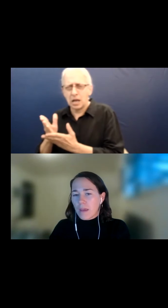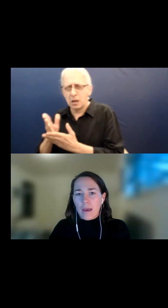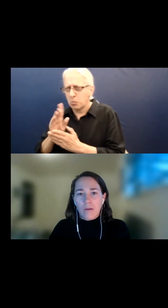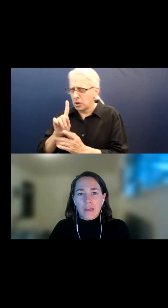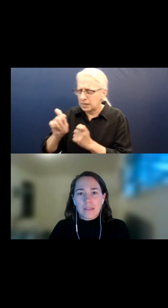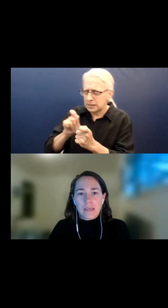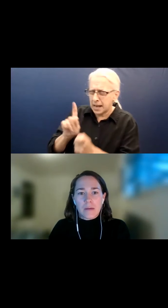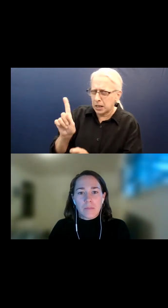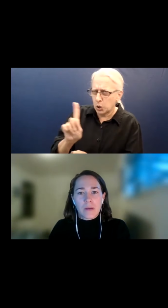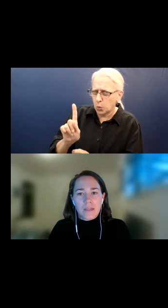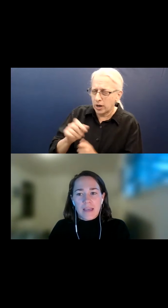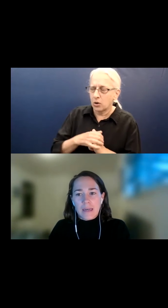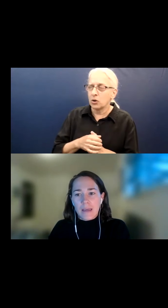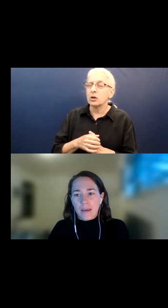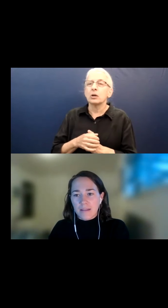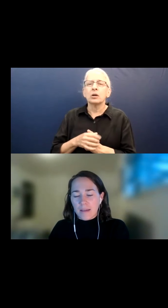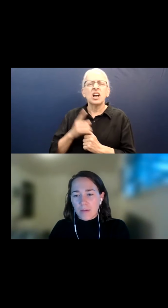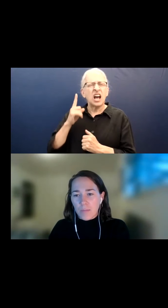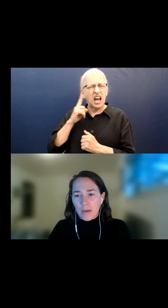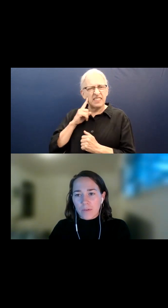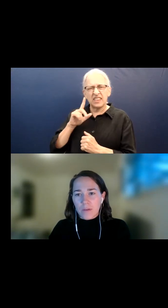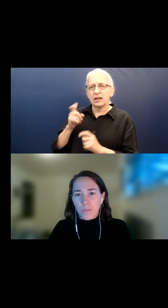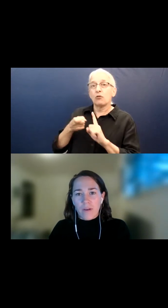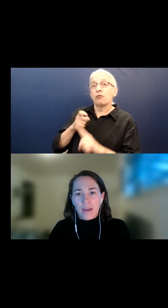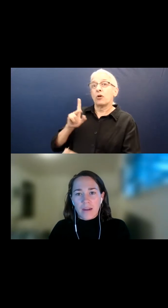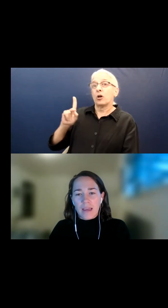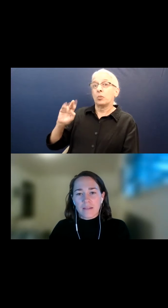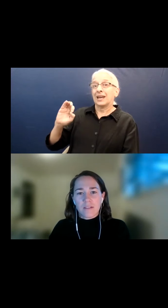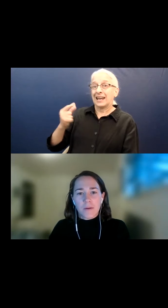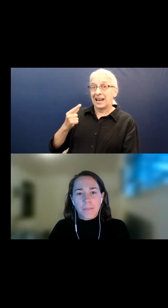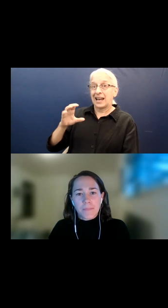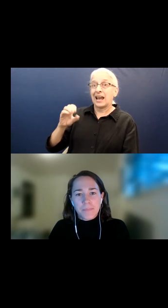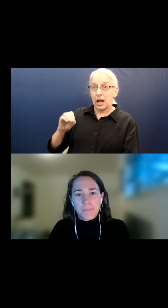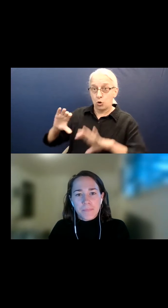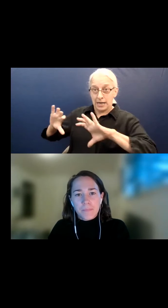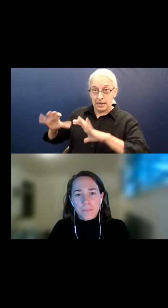the King County team, Danny is going to be able to provide an answer.